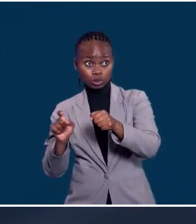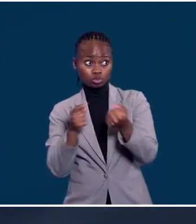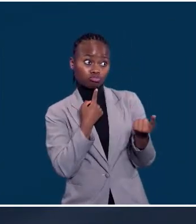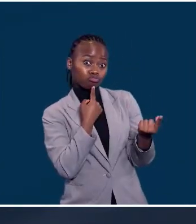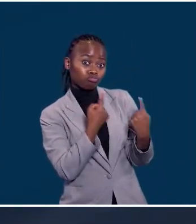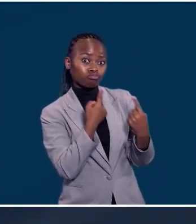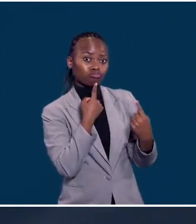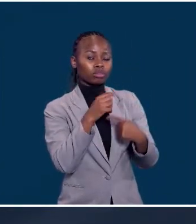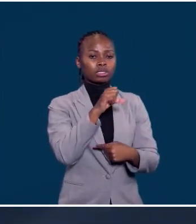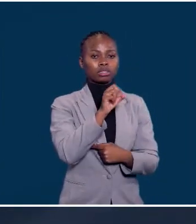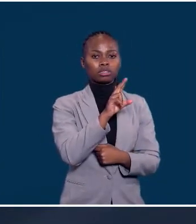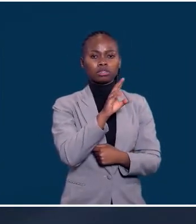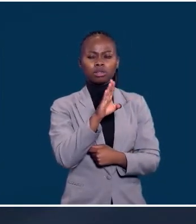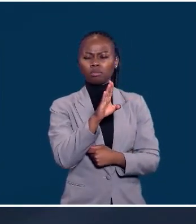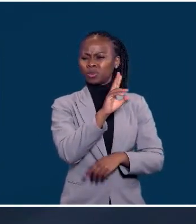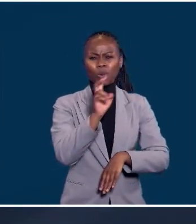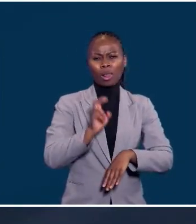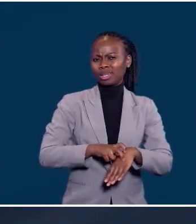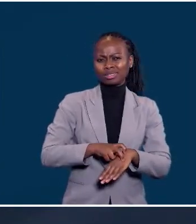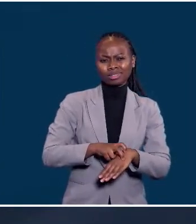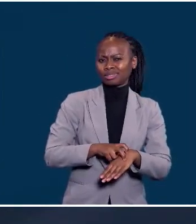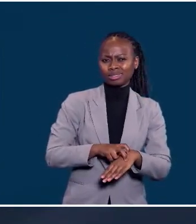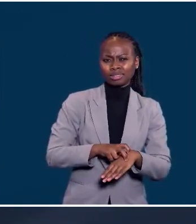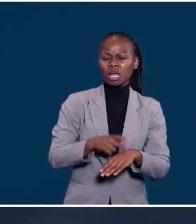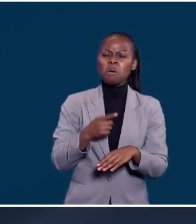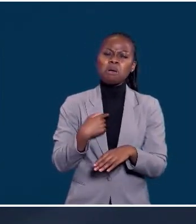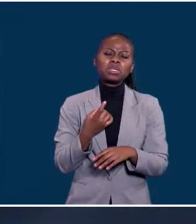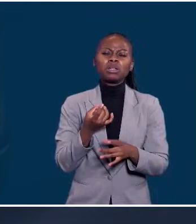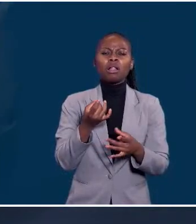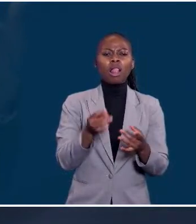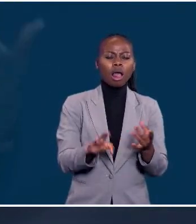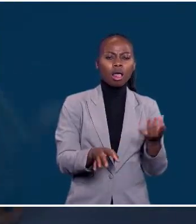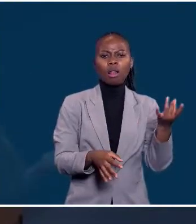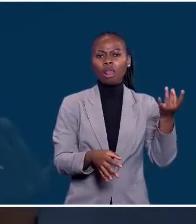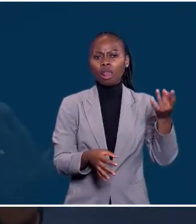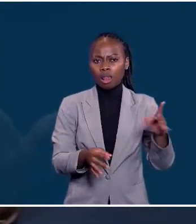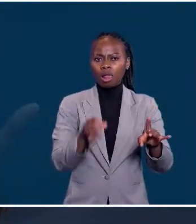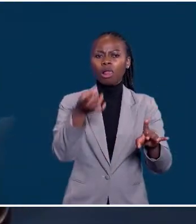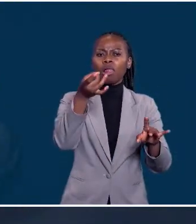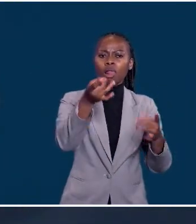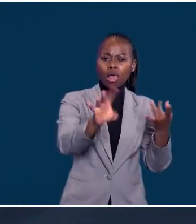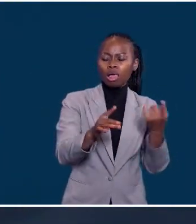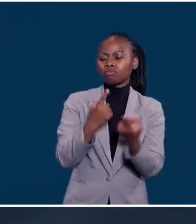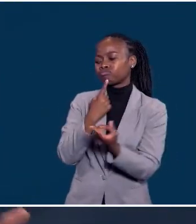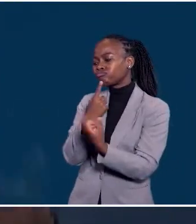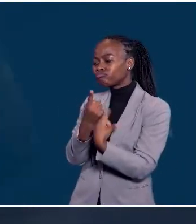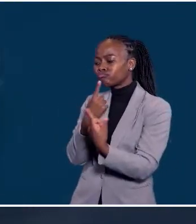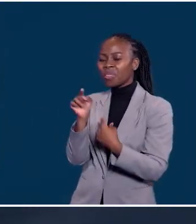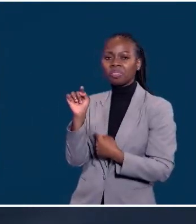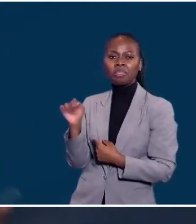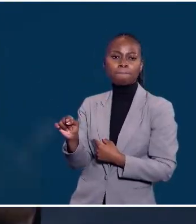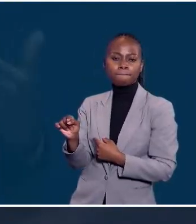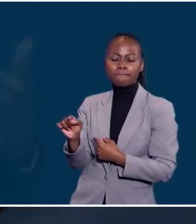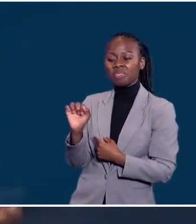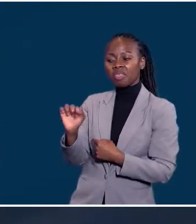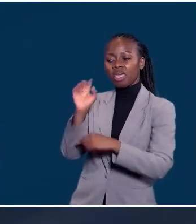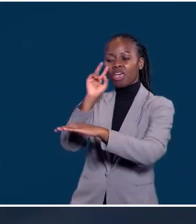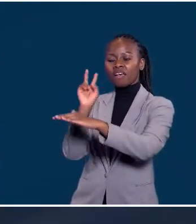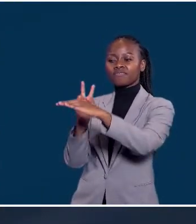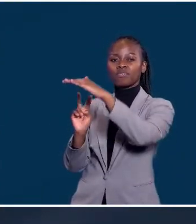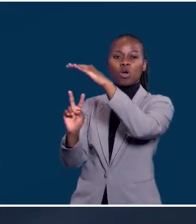make. We do engage with them on their forecast as part of our